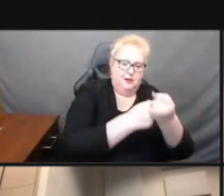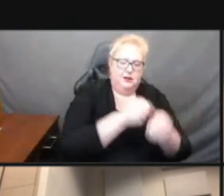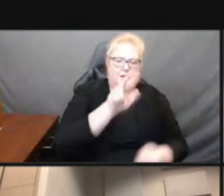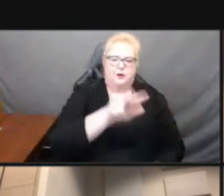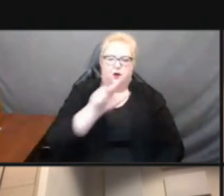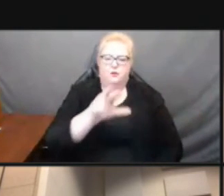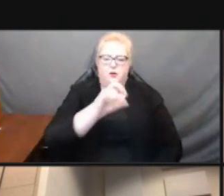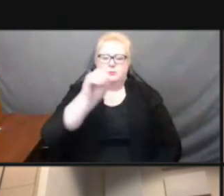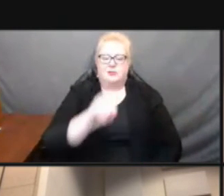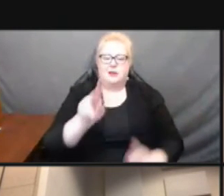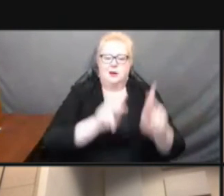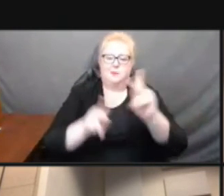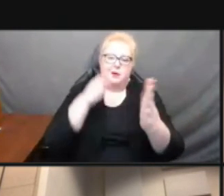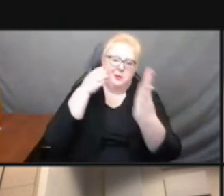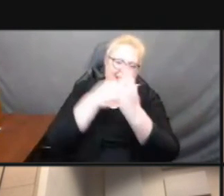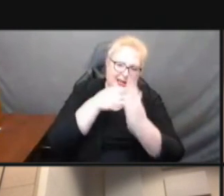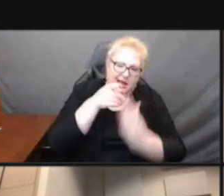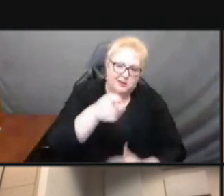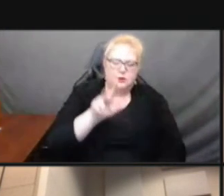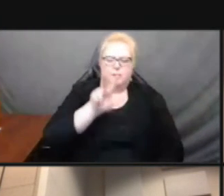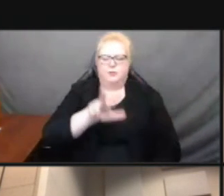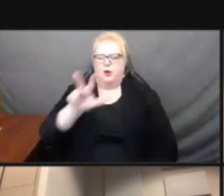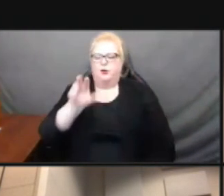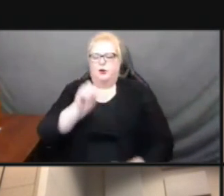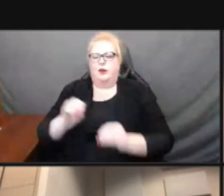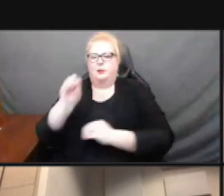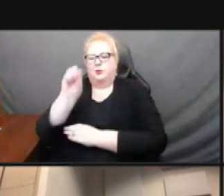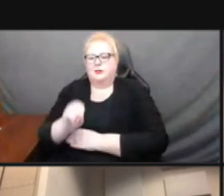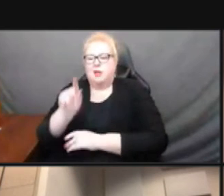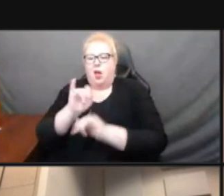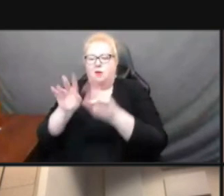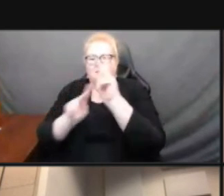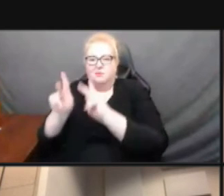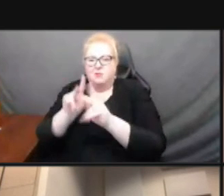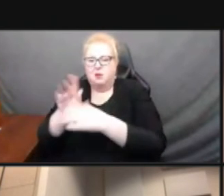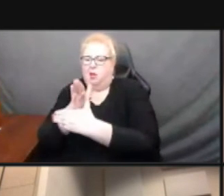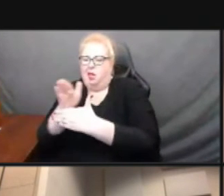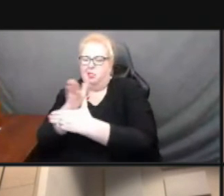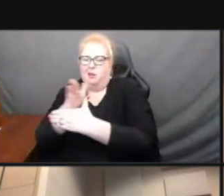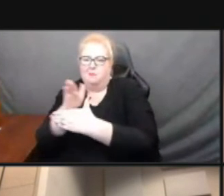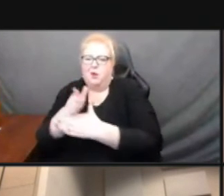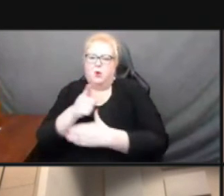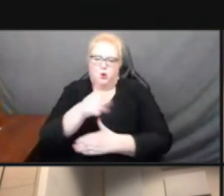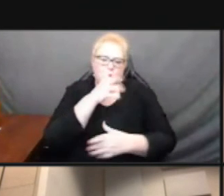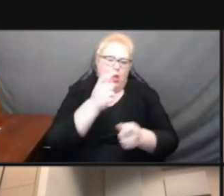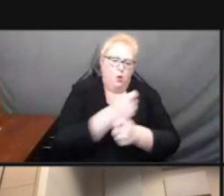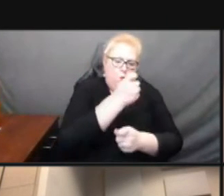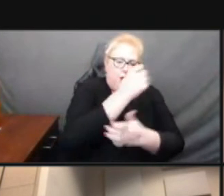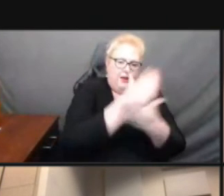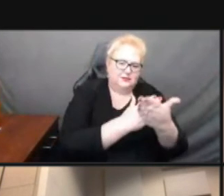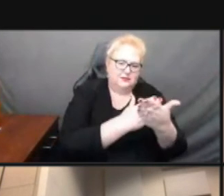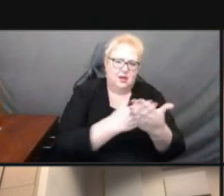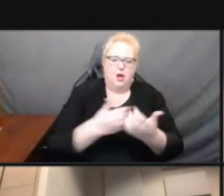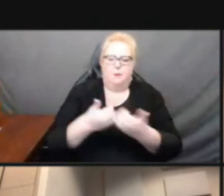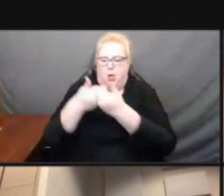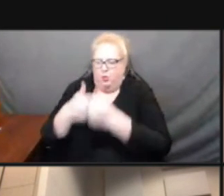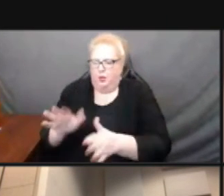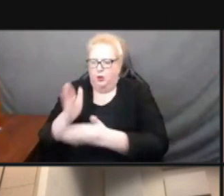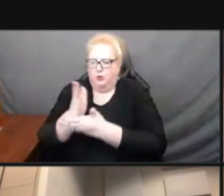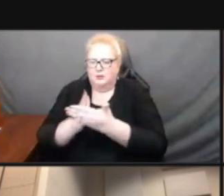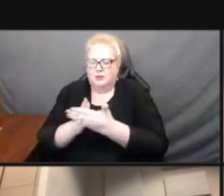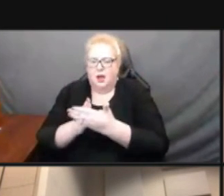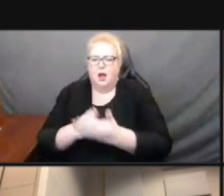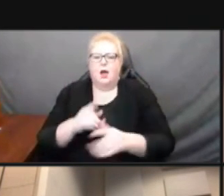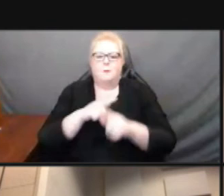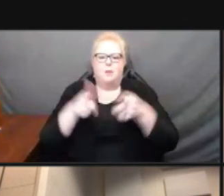middle. You win some, you lose some. So I'm saying to us, let us realize you're going to have